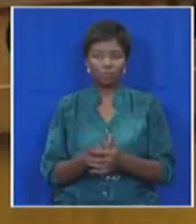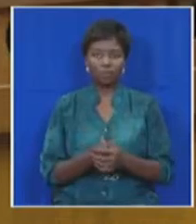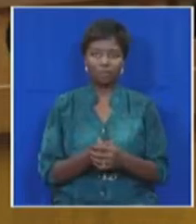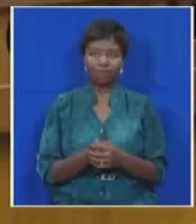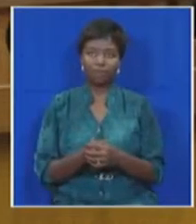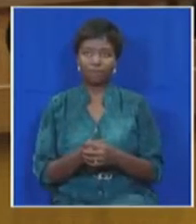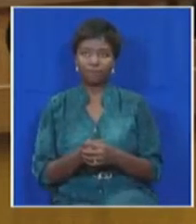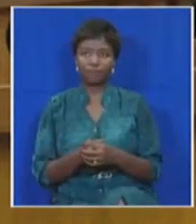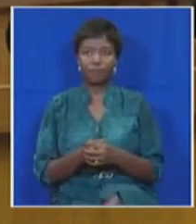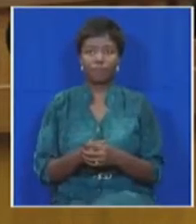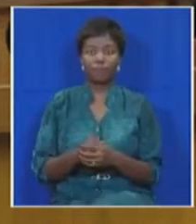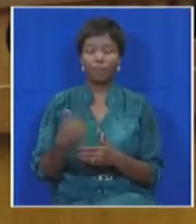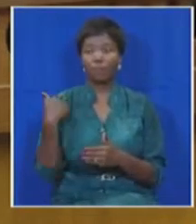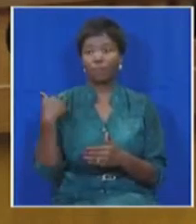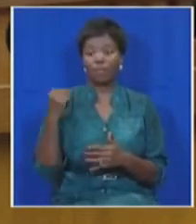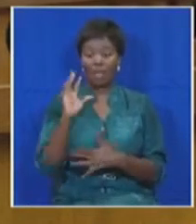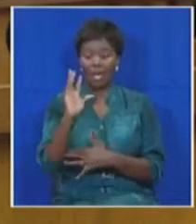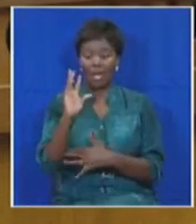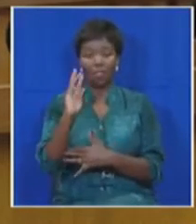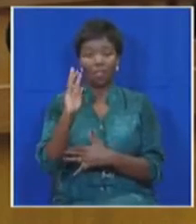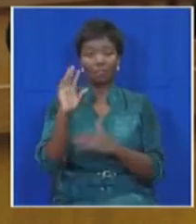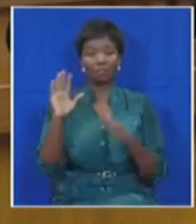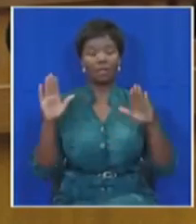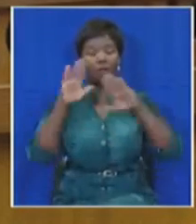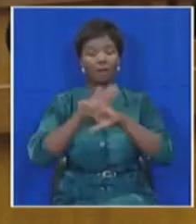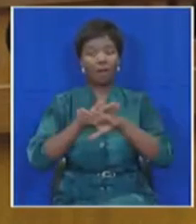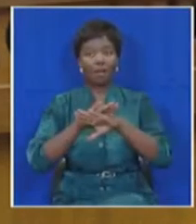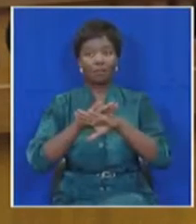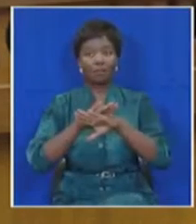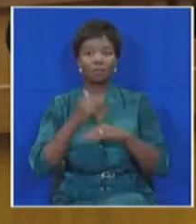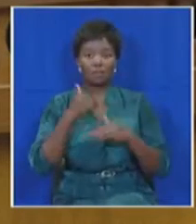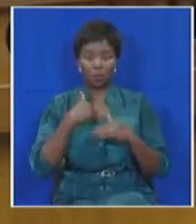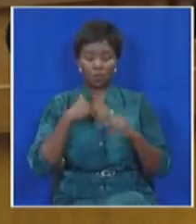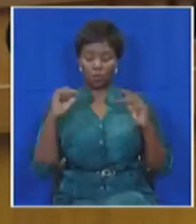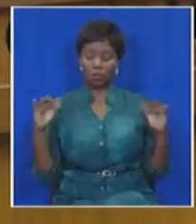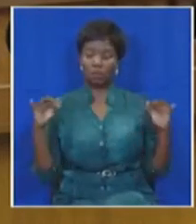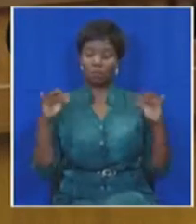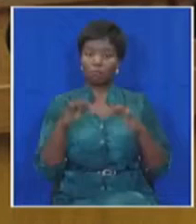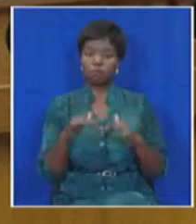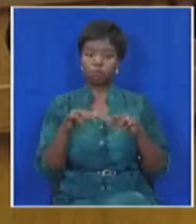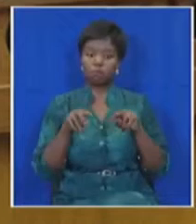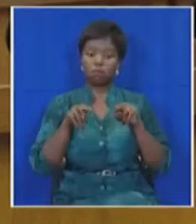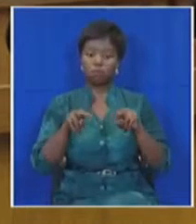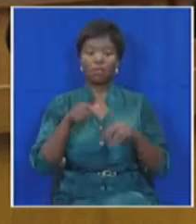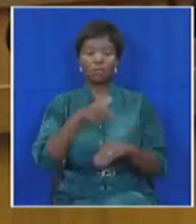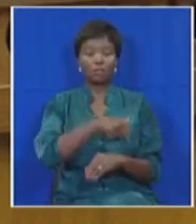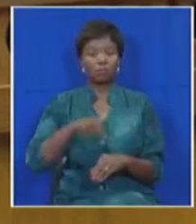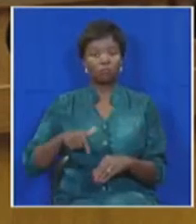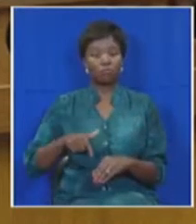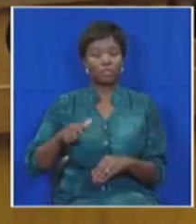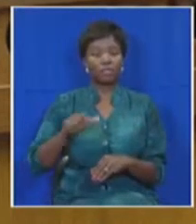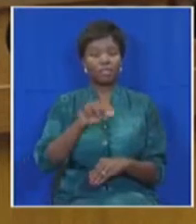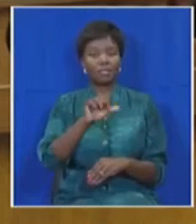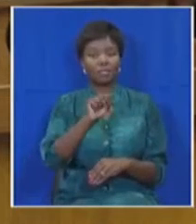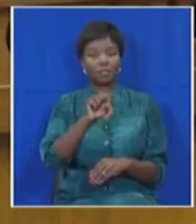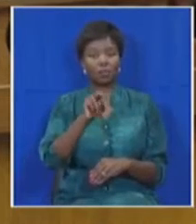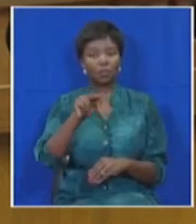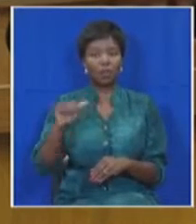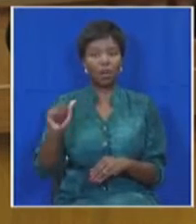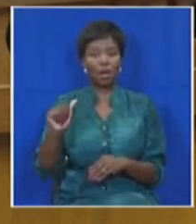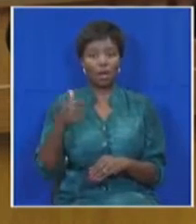On Thursday evening, we gathered to watch the President's State of the Nation address. Long before we entered